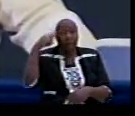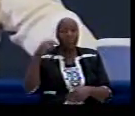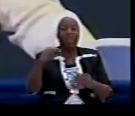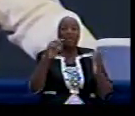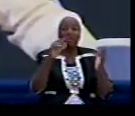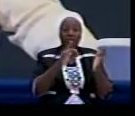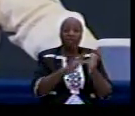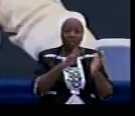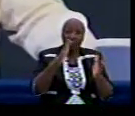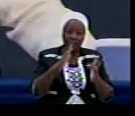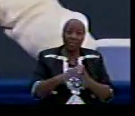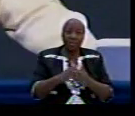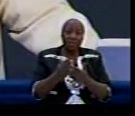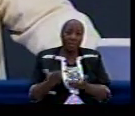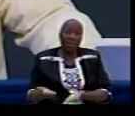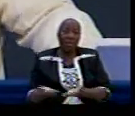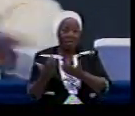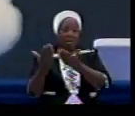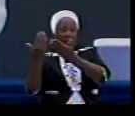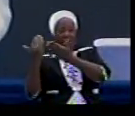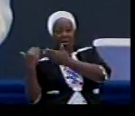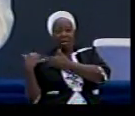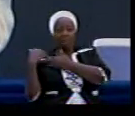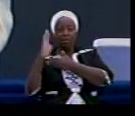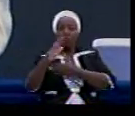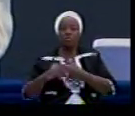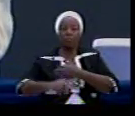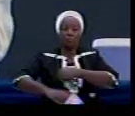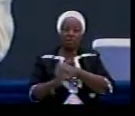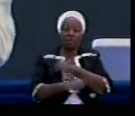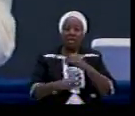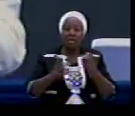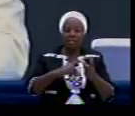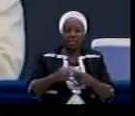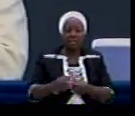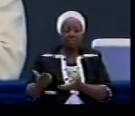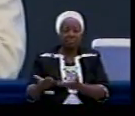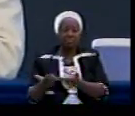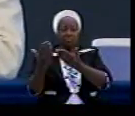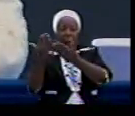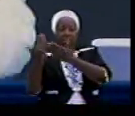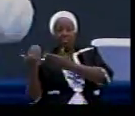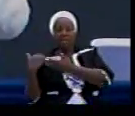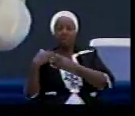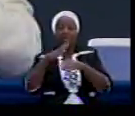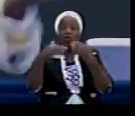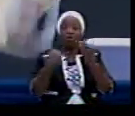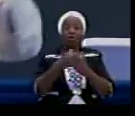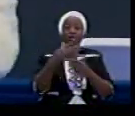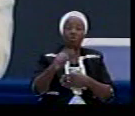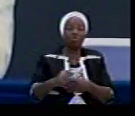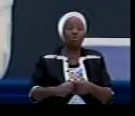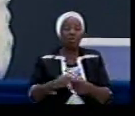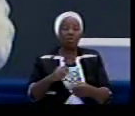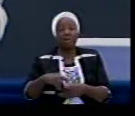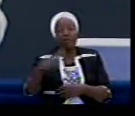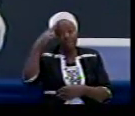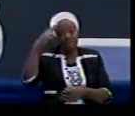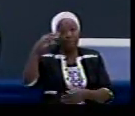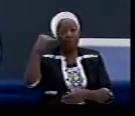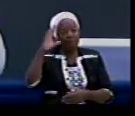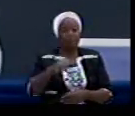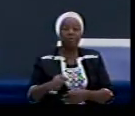your punishment, Jesus bore the consequence of your crime, Jesus bore